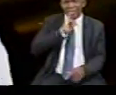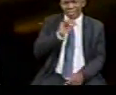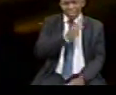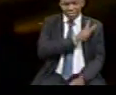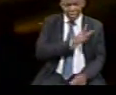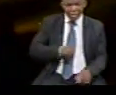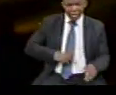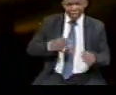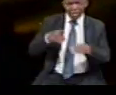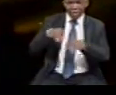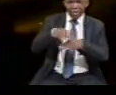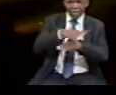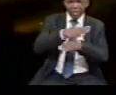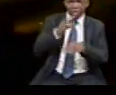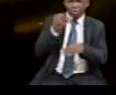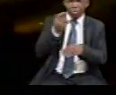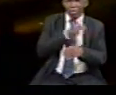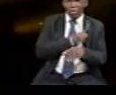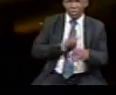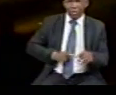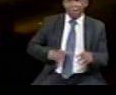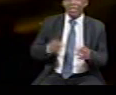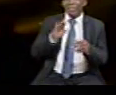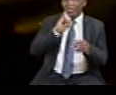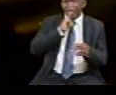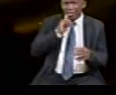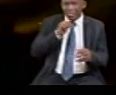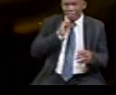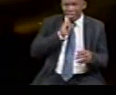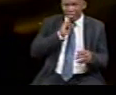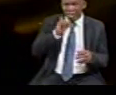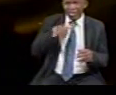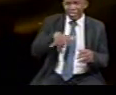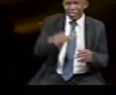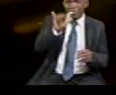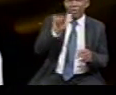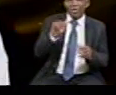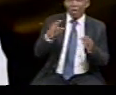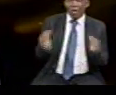first got born again? Watch over your character.